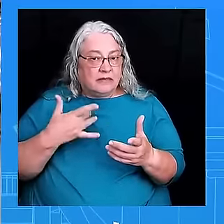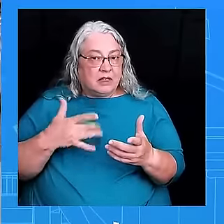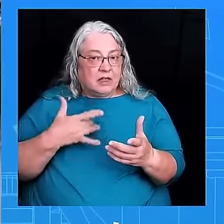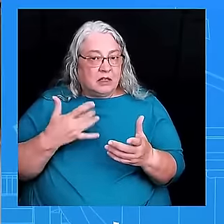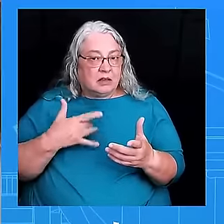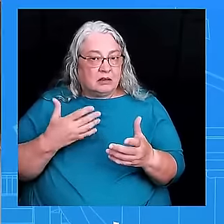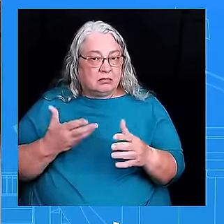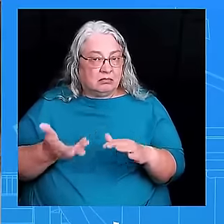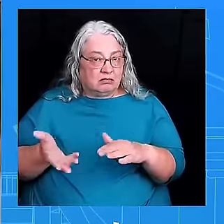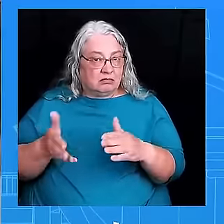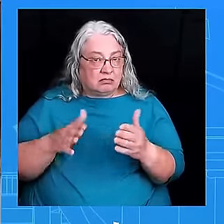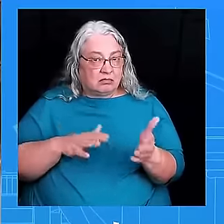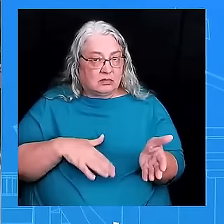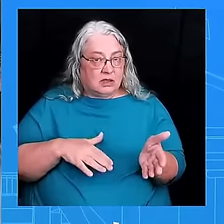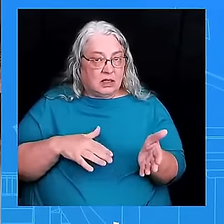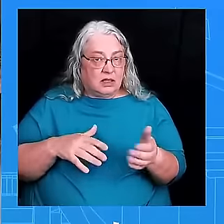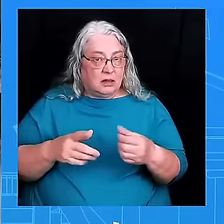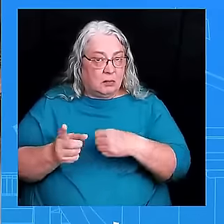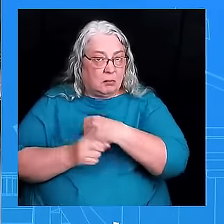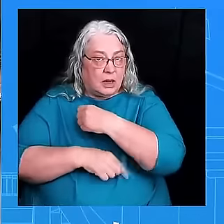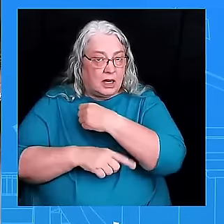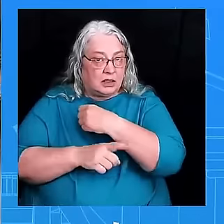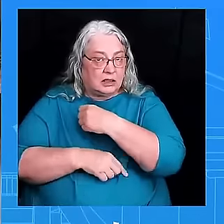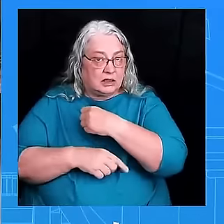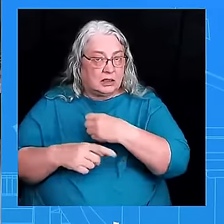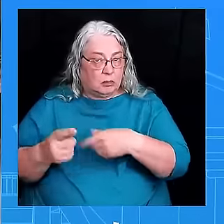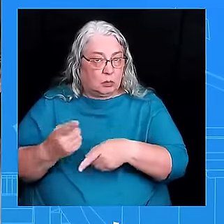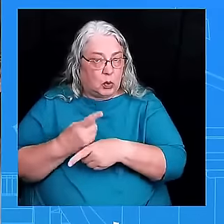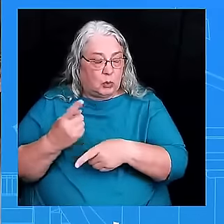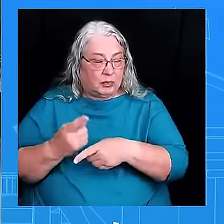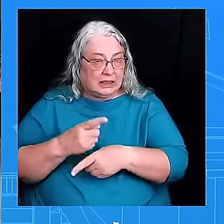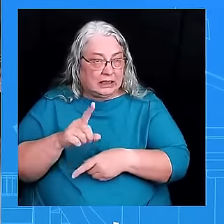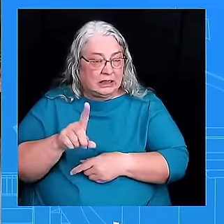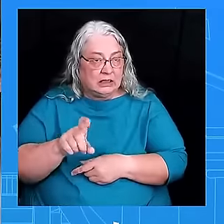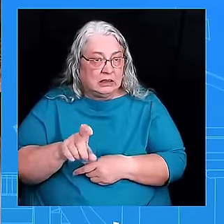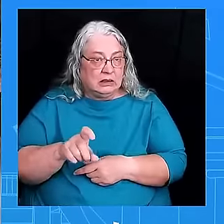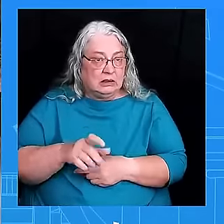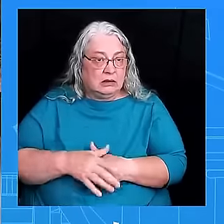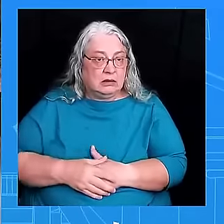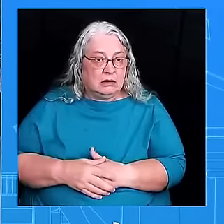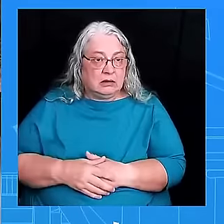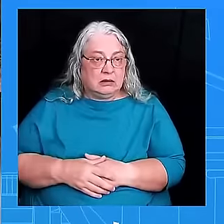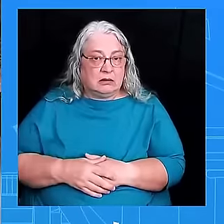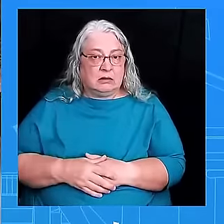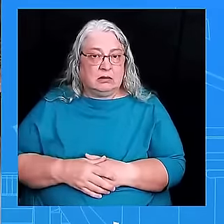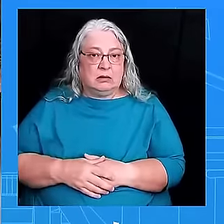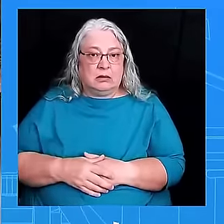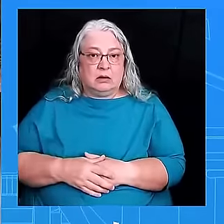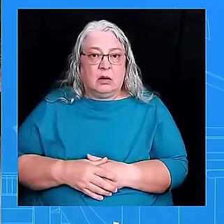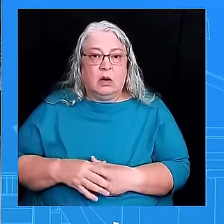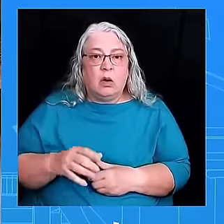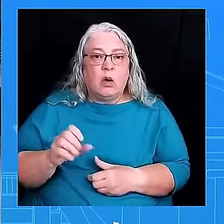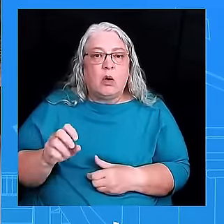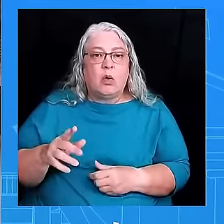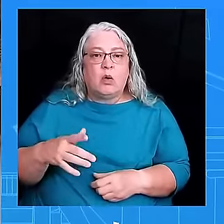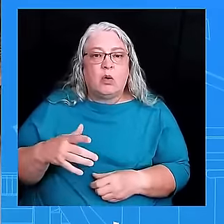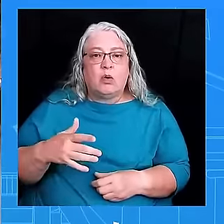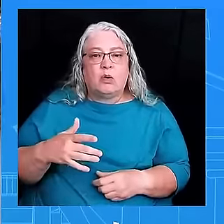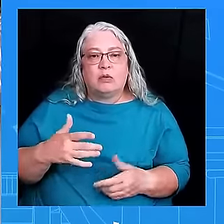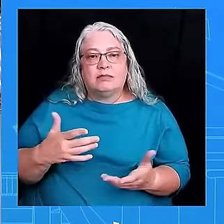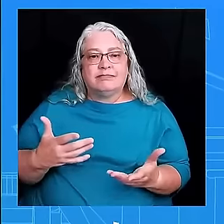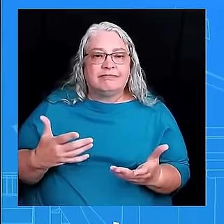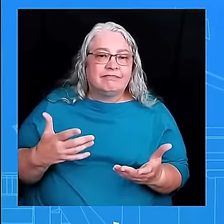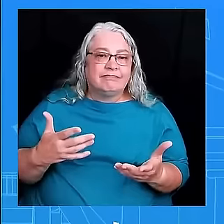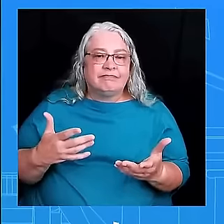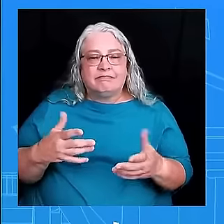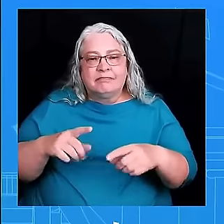is that a sort of a matter of principle for you, for the people at the White House, and for President Biden in particular?